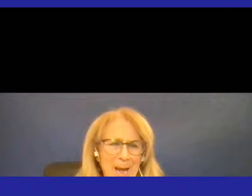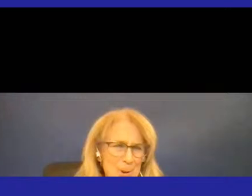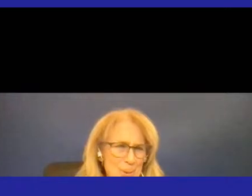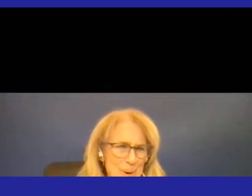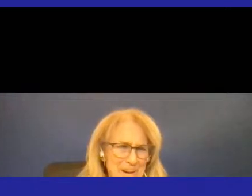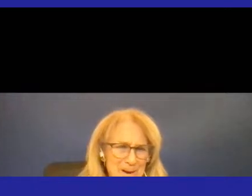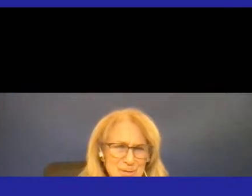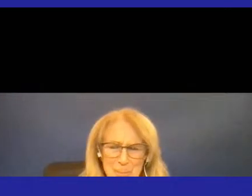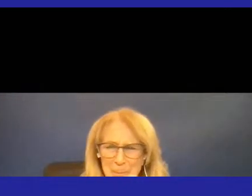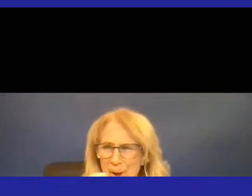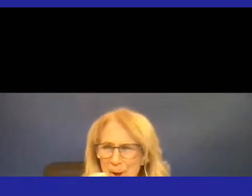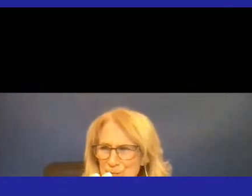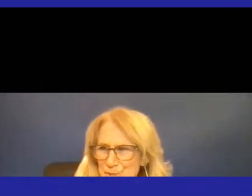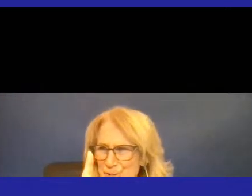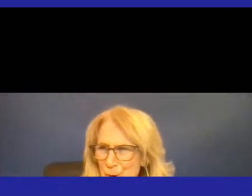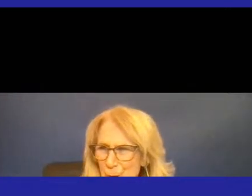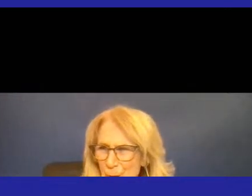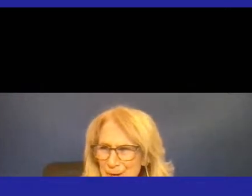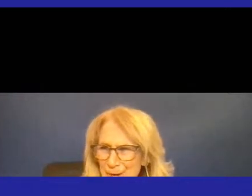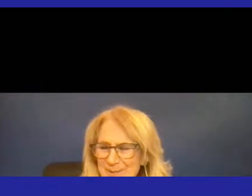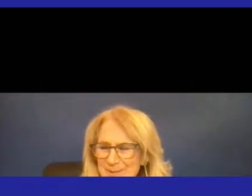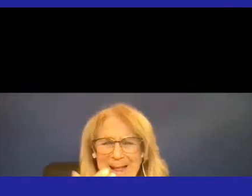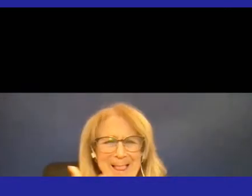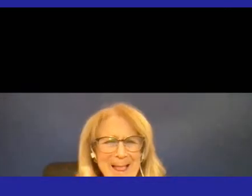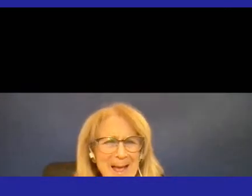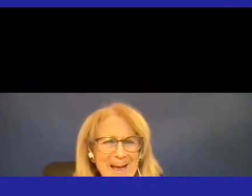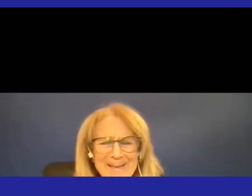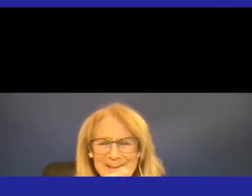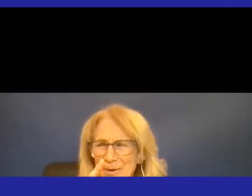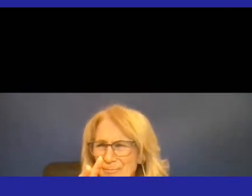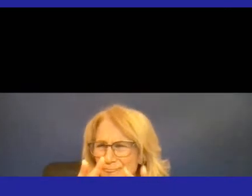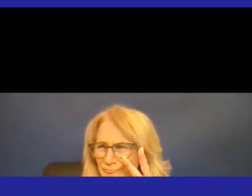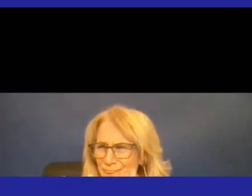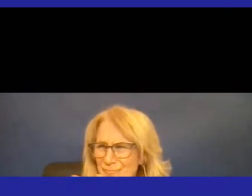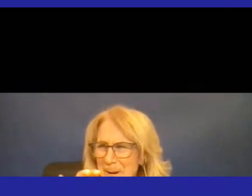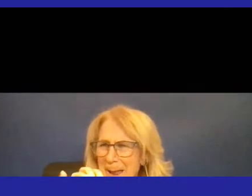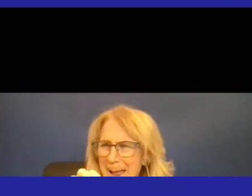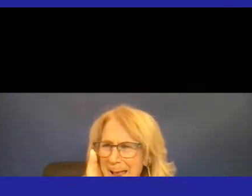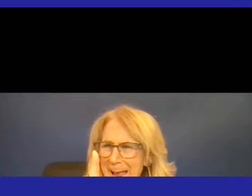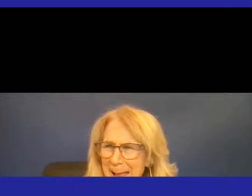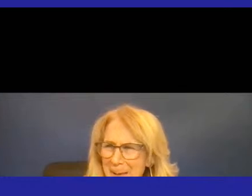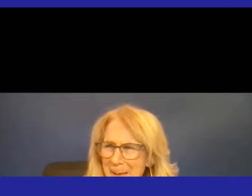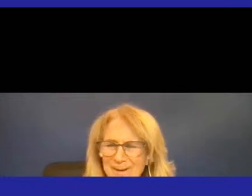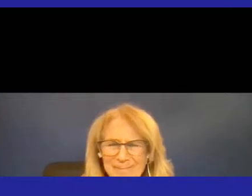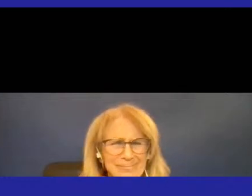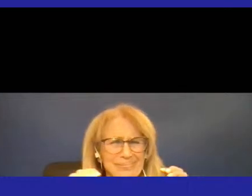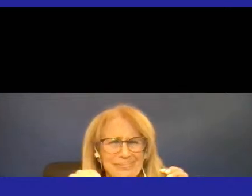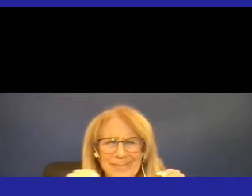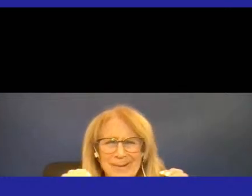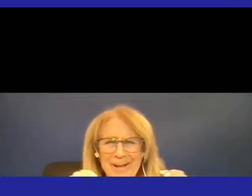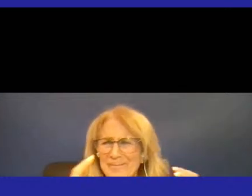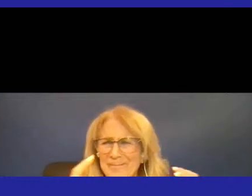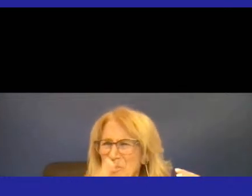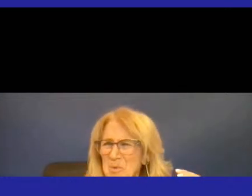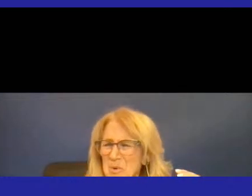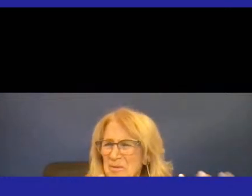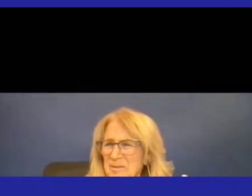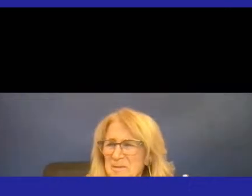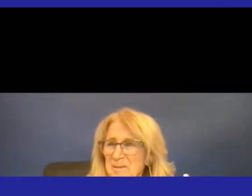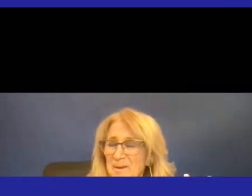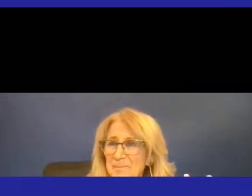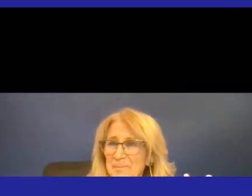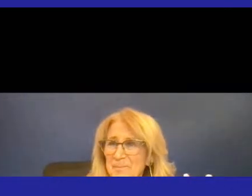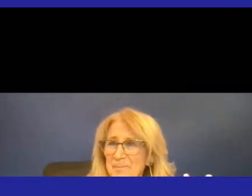time we looked at the Epic kind of standard metrics on it, none of them really spoke to us in terms of that